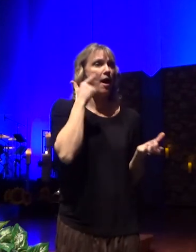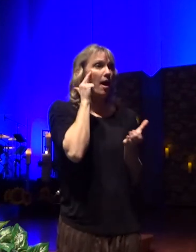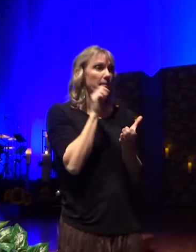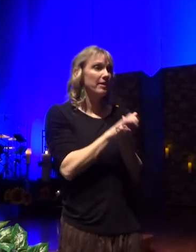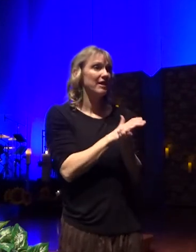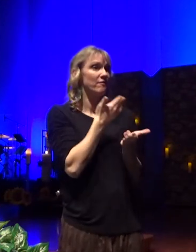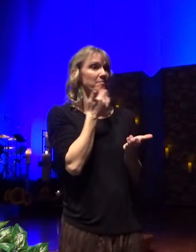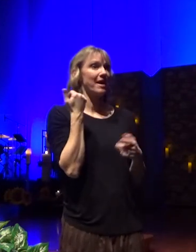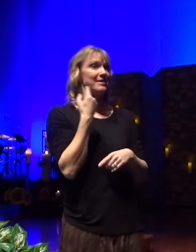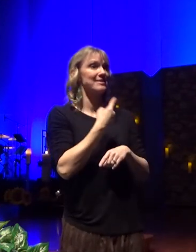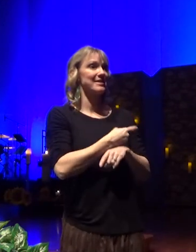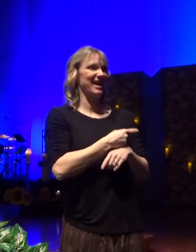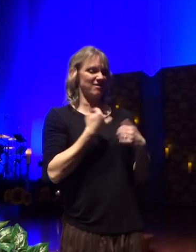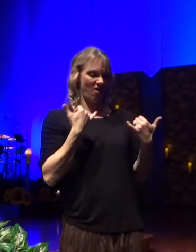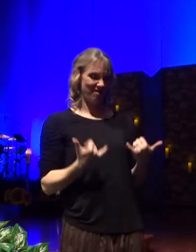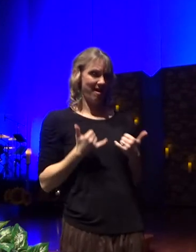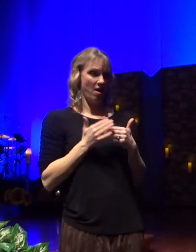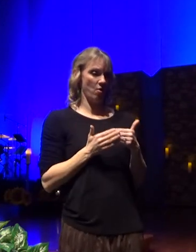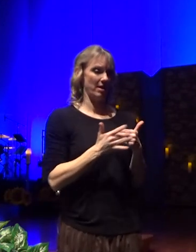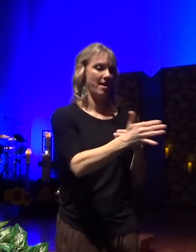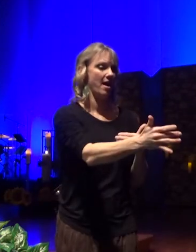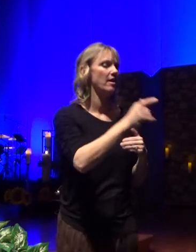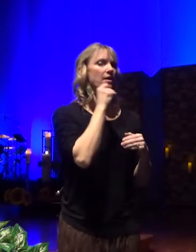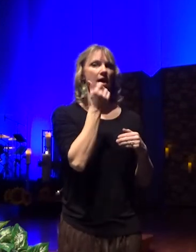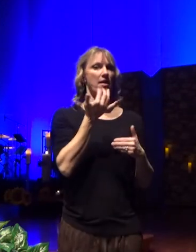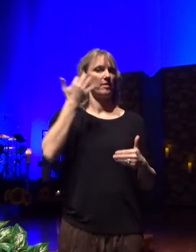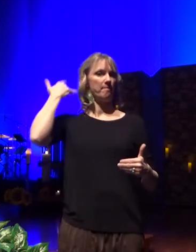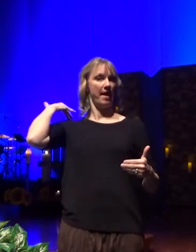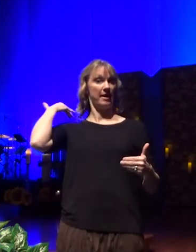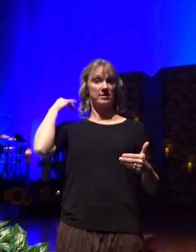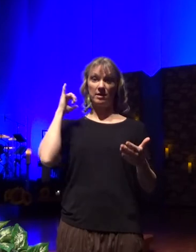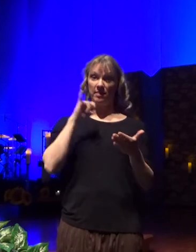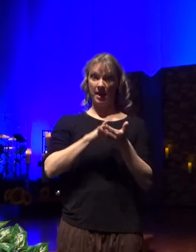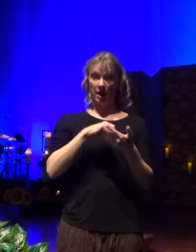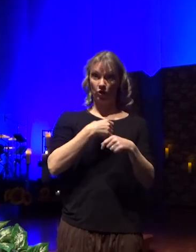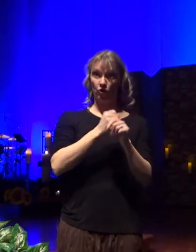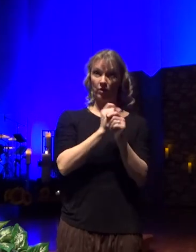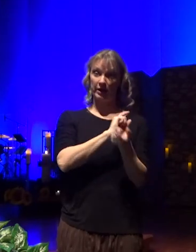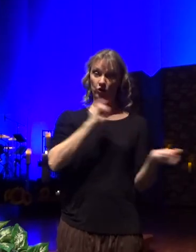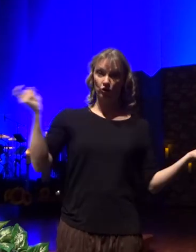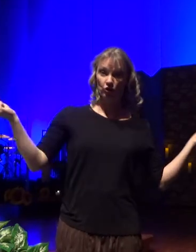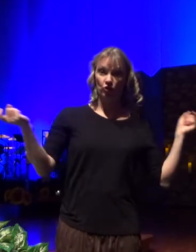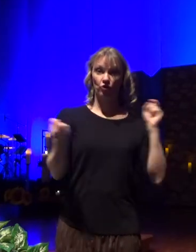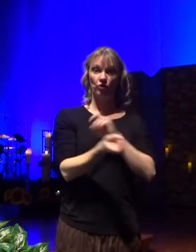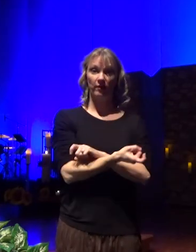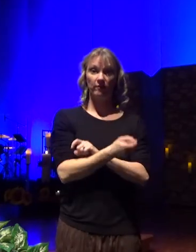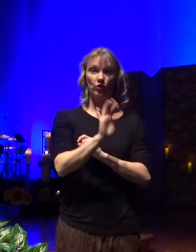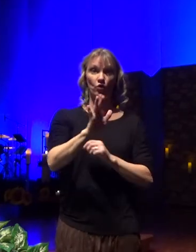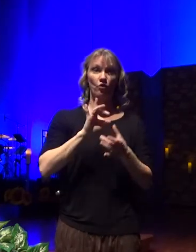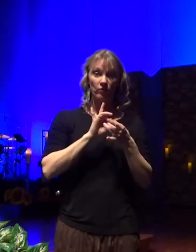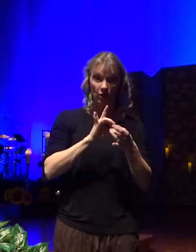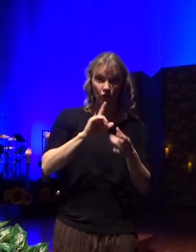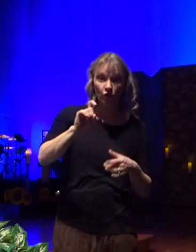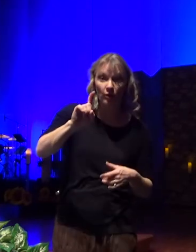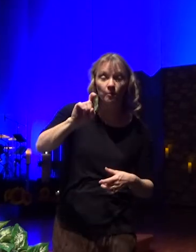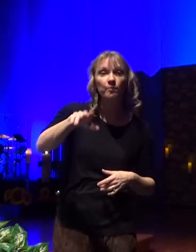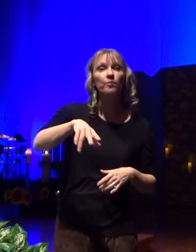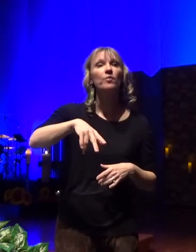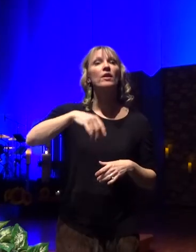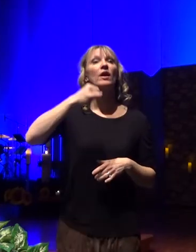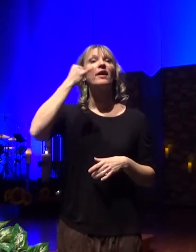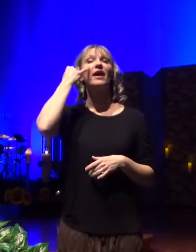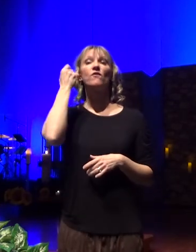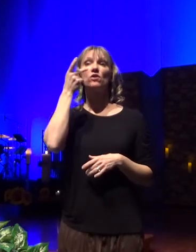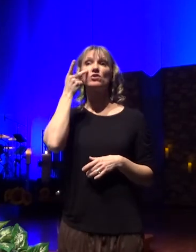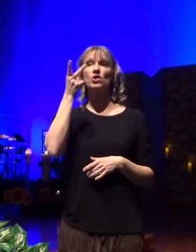before, and I believe that our best days are now and ahead of us and not past. Would that create a shift in your relationship? If